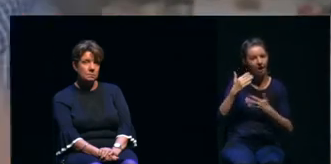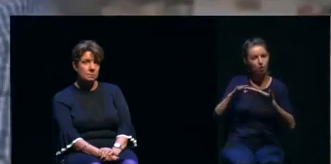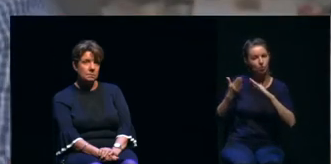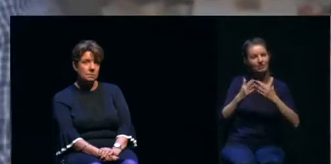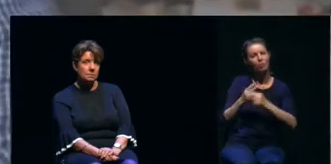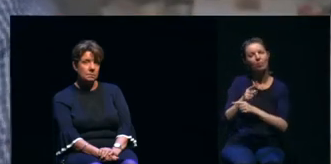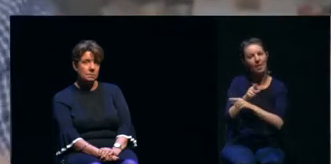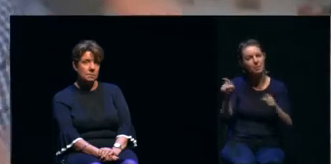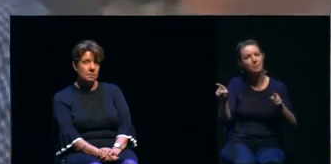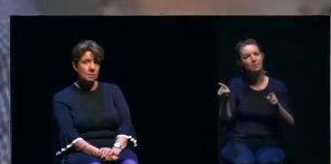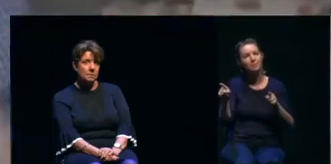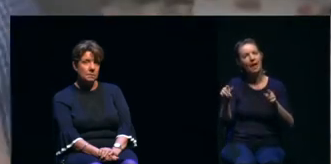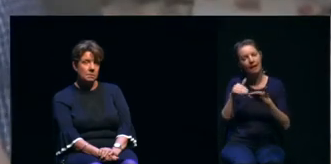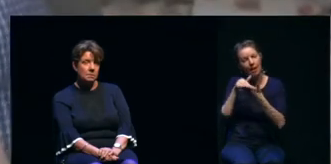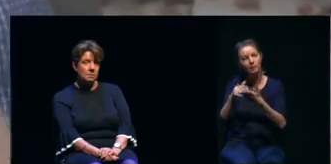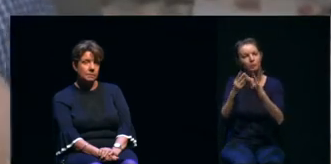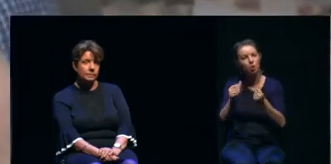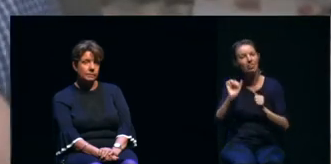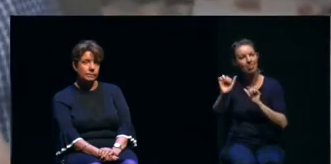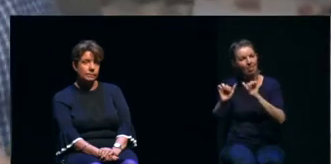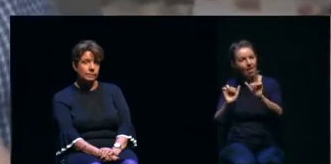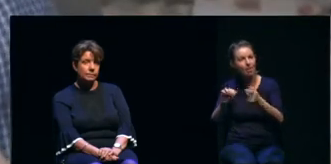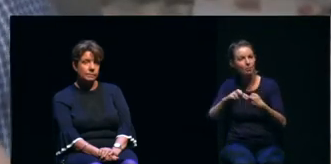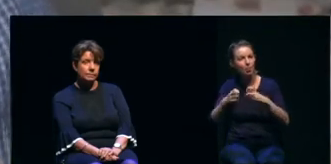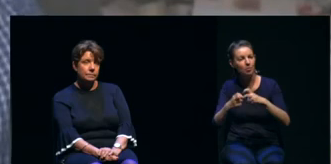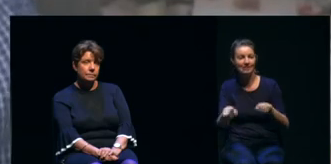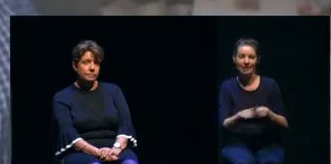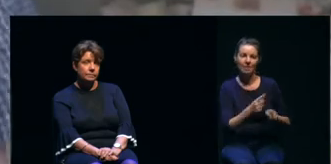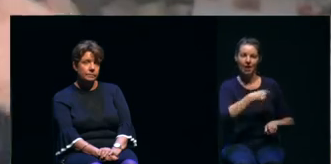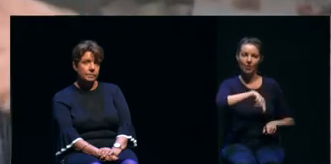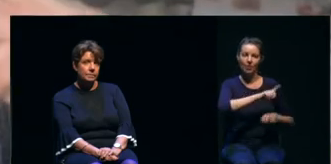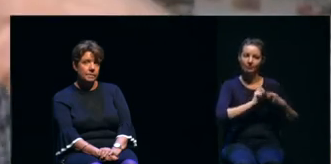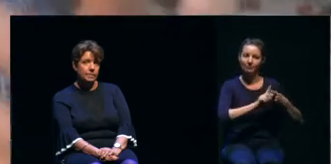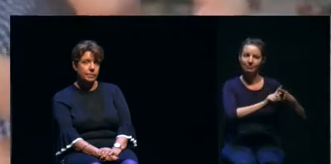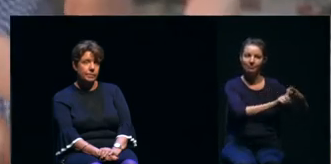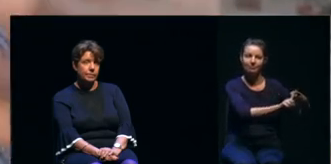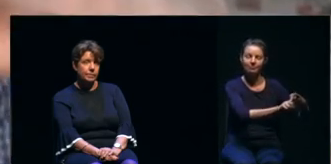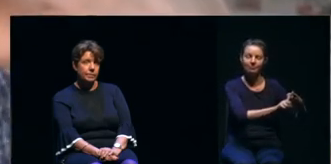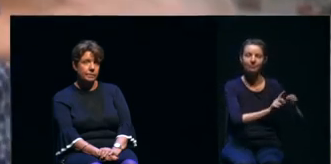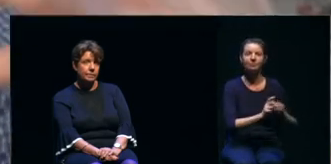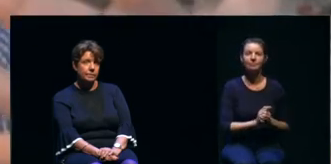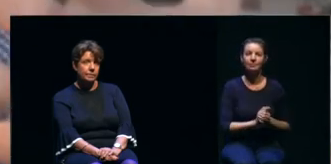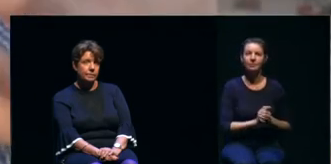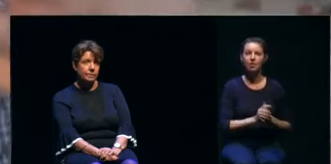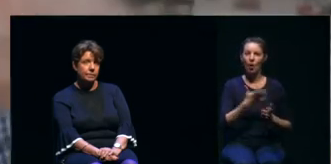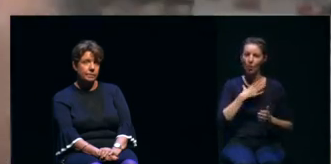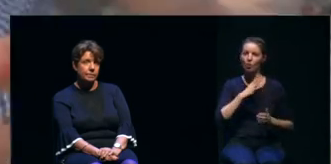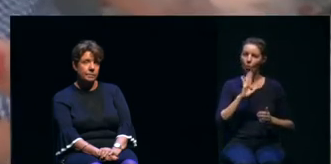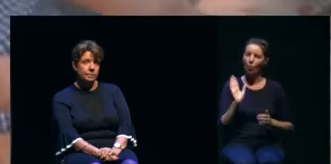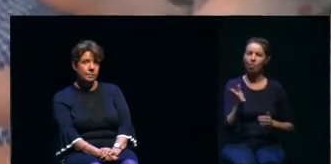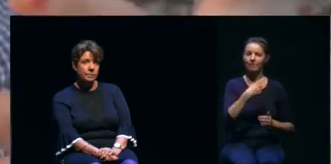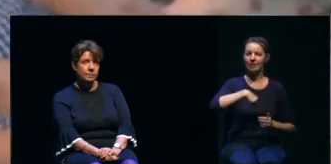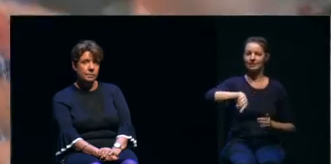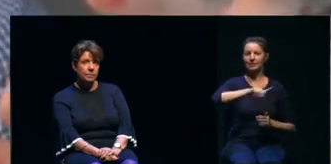able to solve their problems with gender in exactly the same way that we are continuing to do that now. So I just want us to start